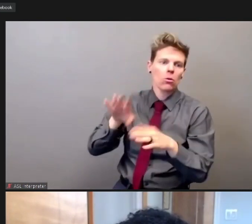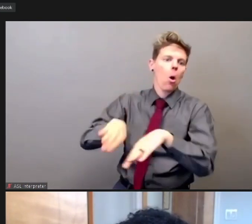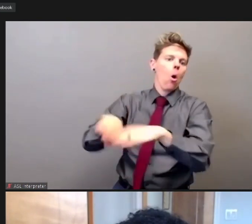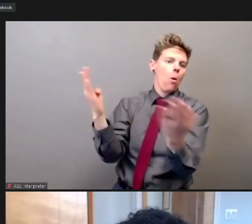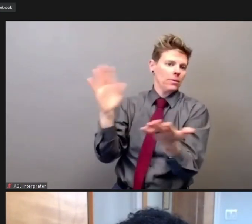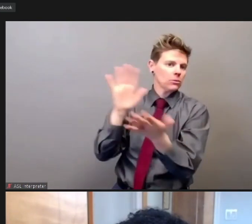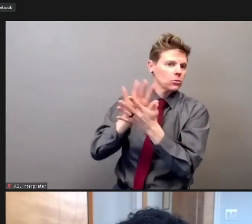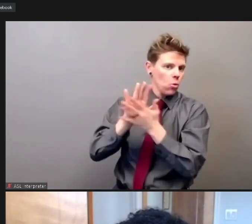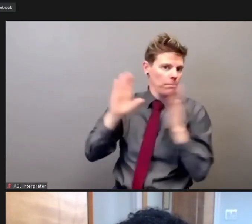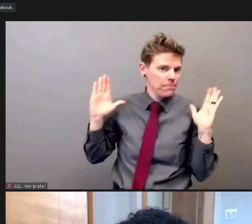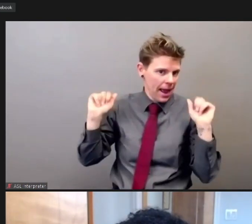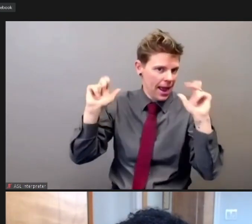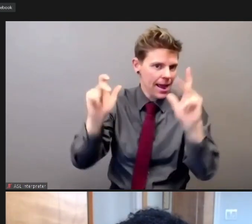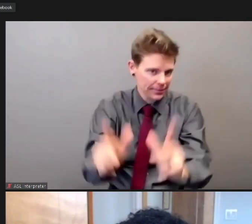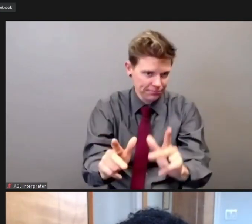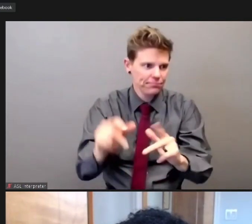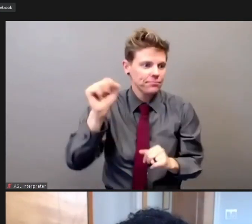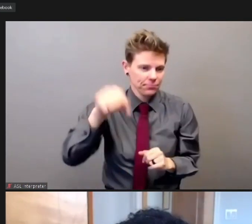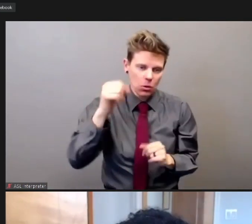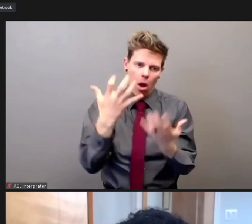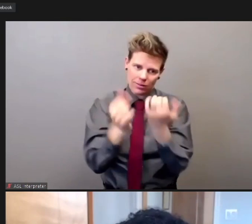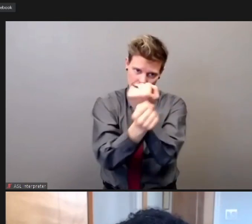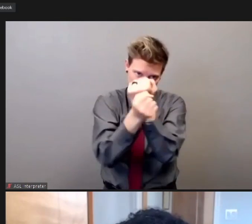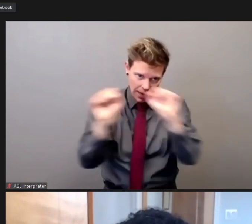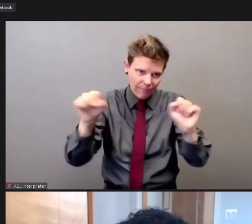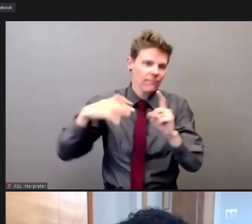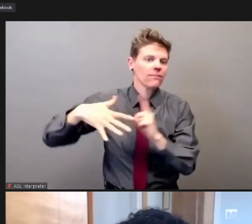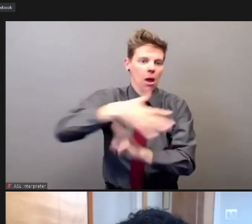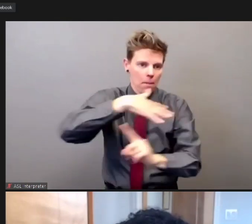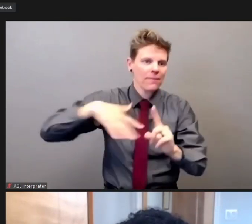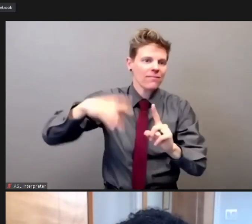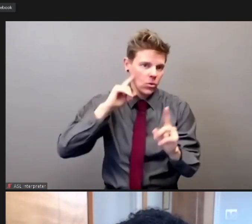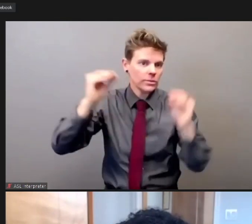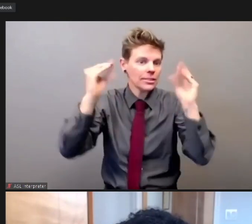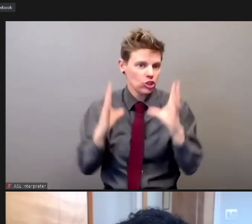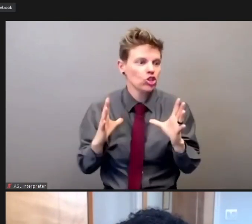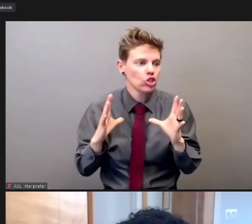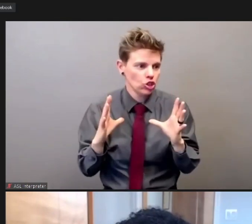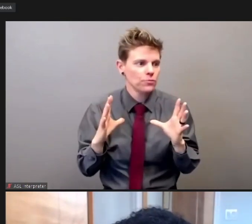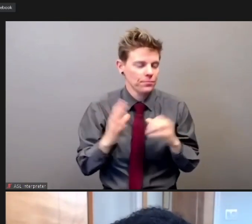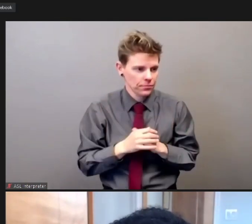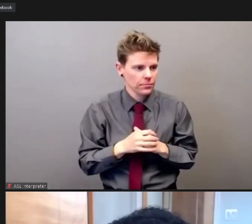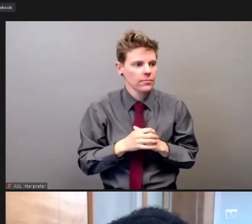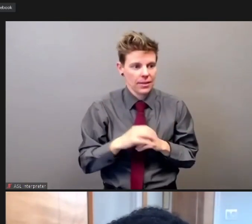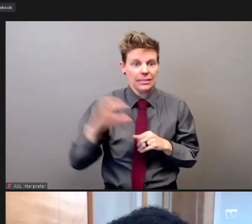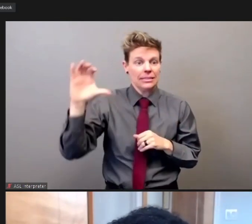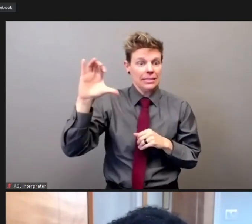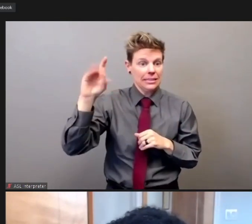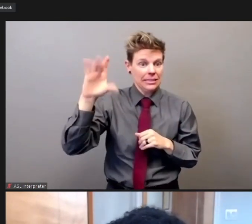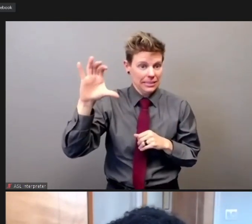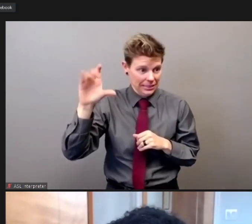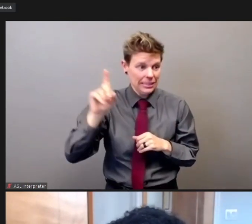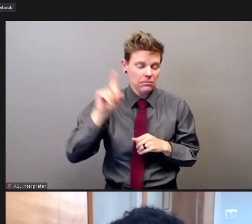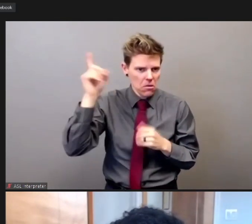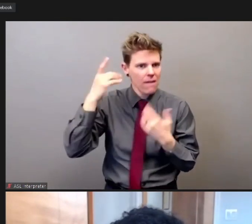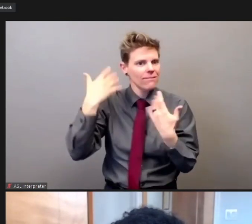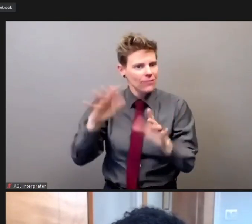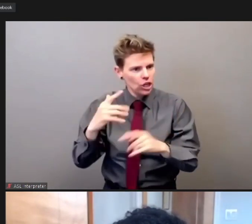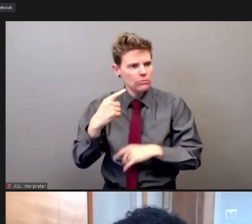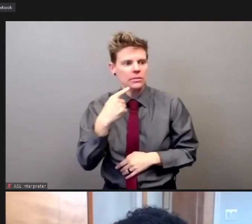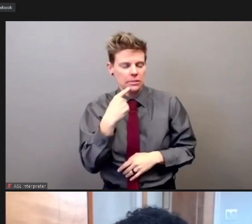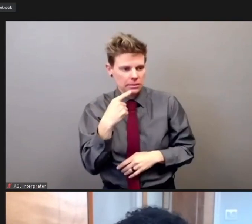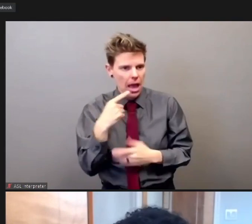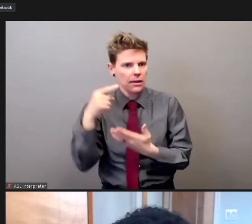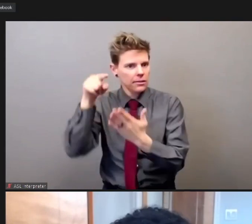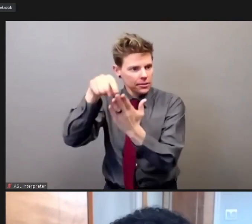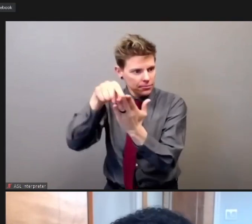for educators, and where CDC is showing, and students, that it's not high risk in the context that we thought it might